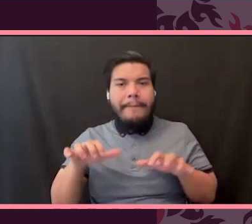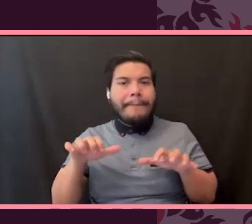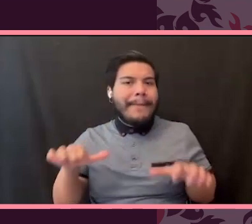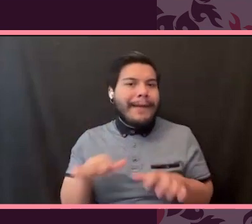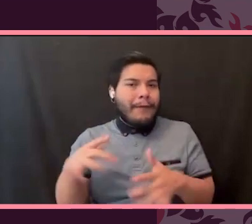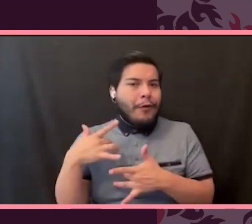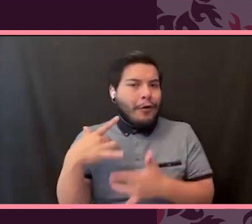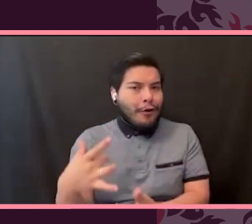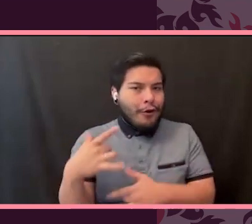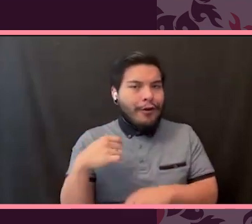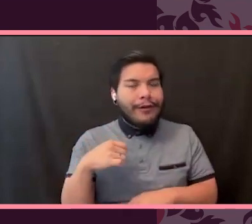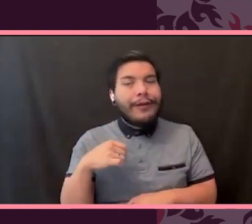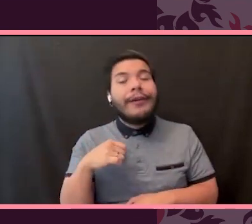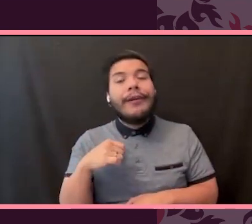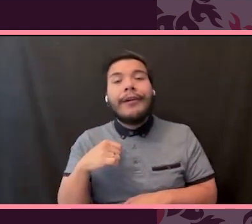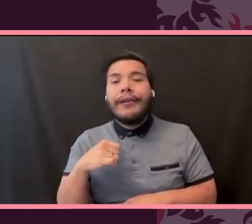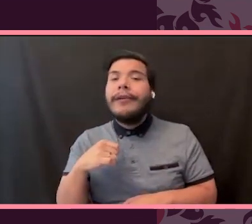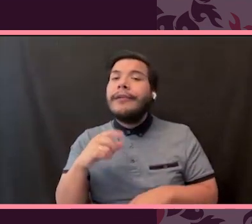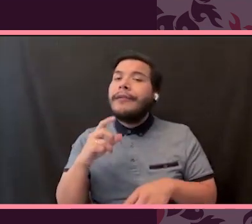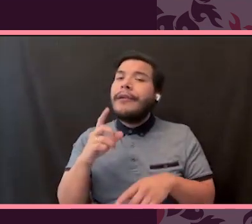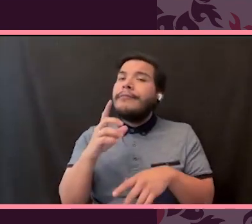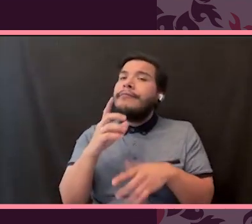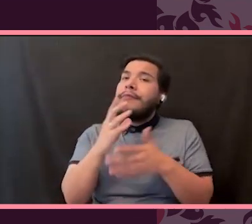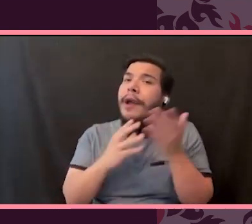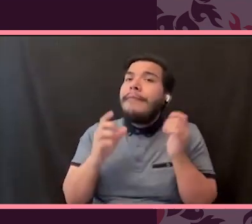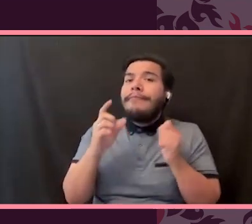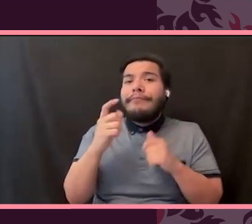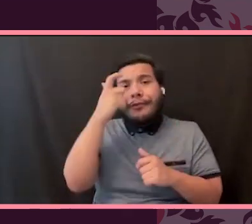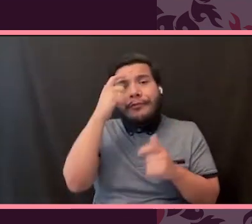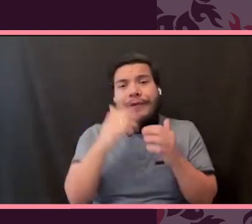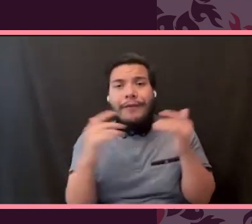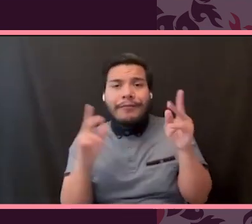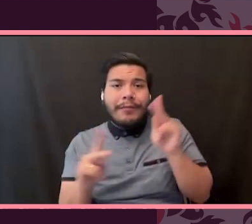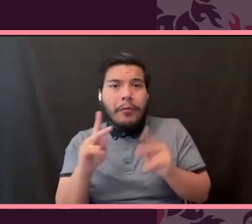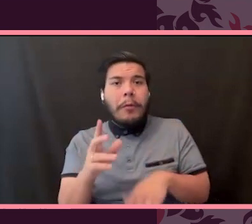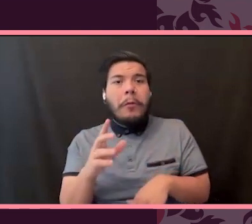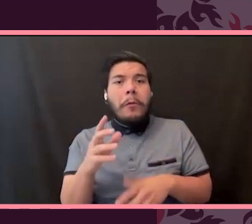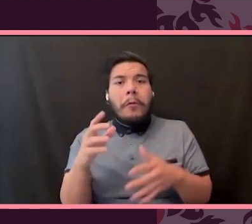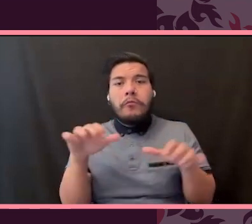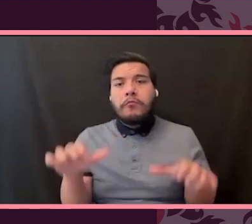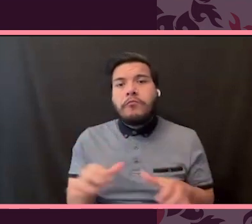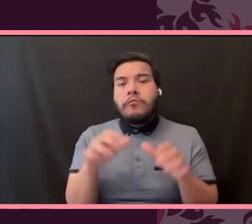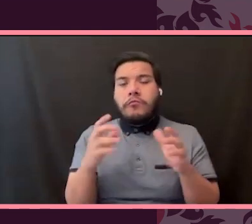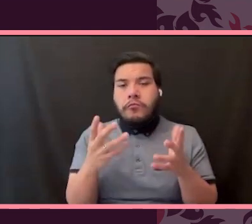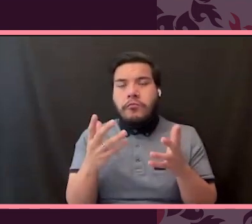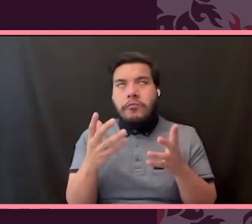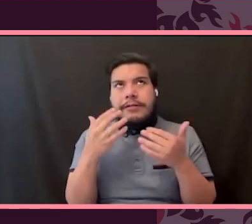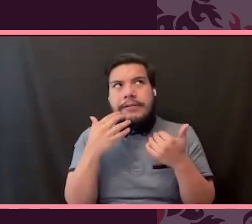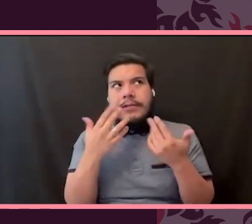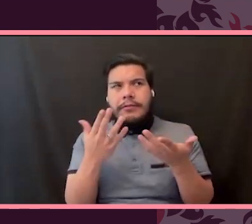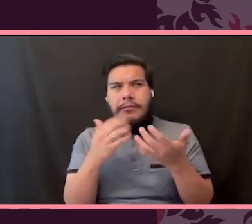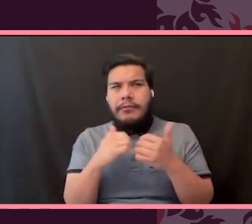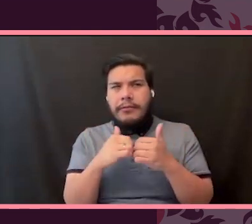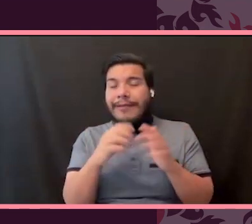that certain neurodiverse people do. I'm not good at